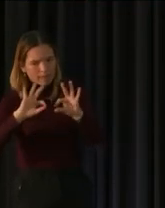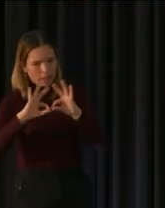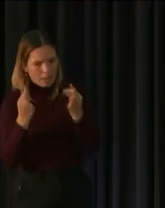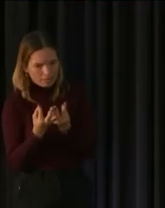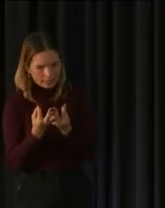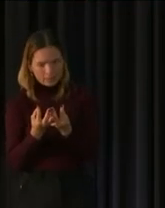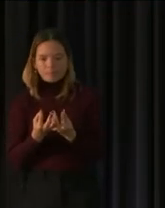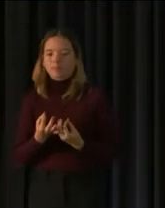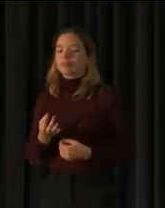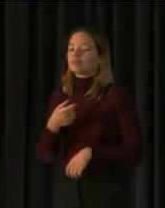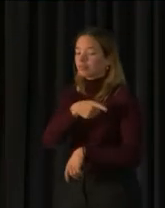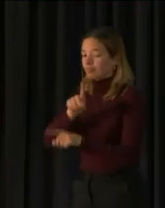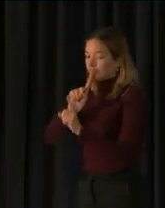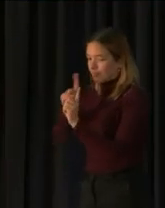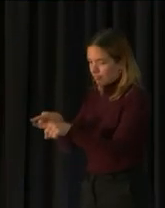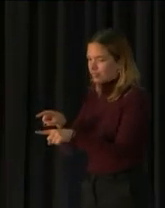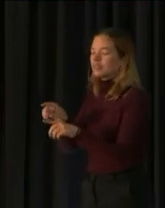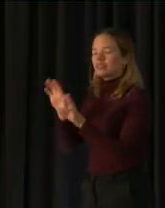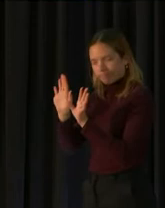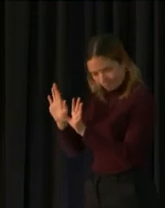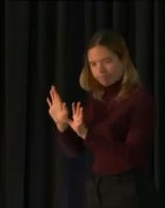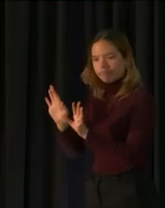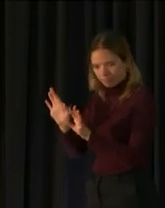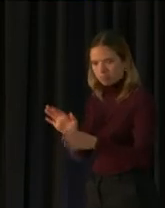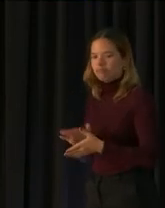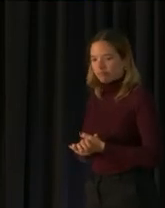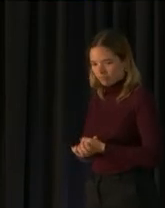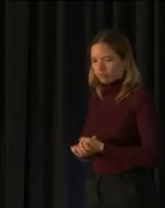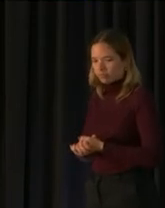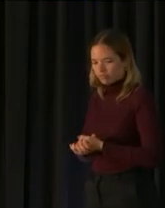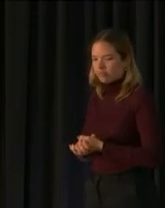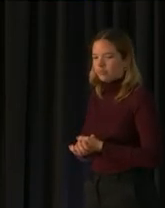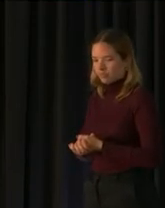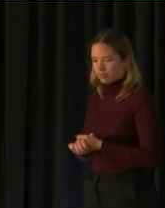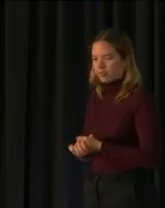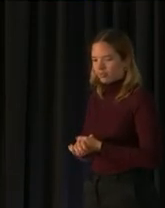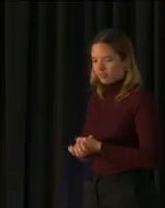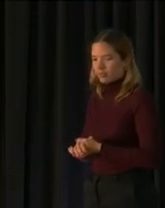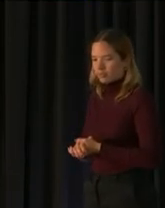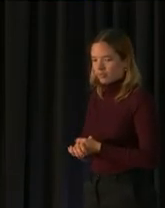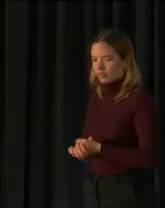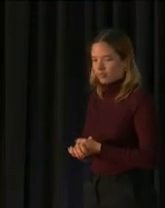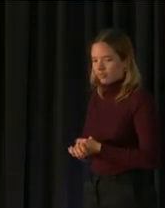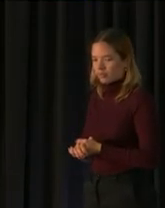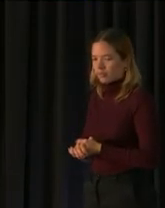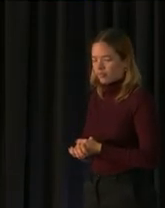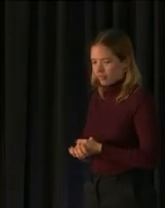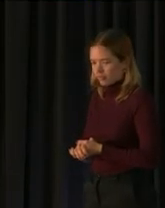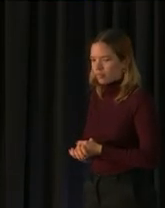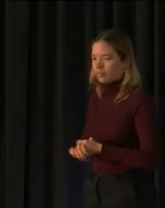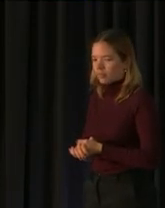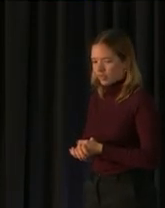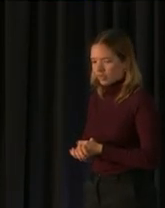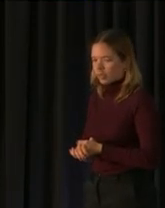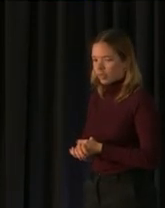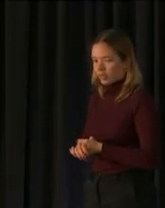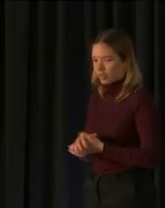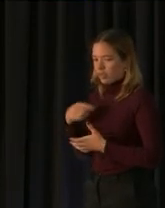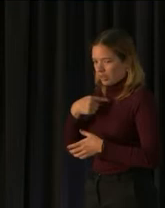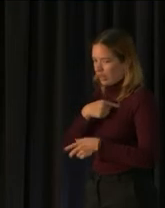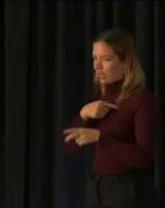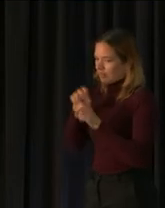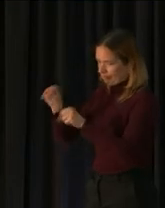question. So we remain very optimistic about the potential for approved vaccine against